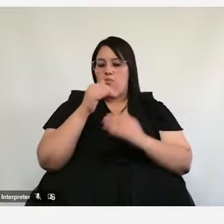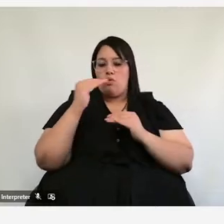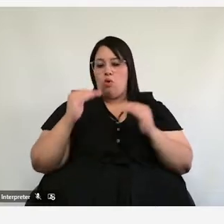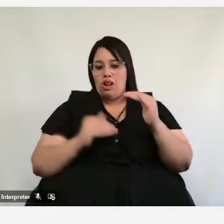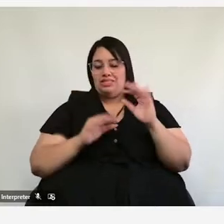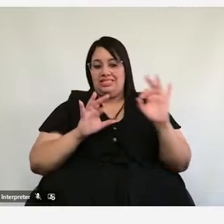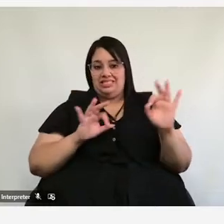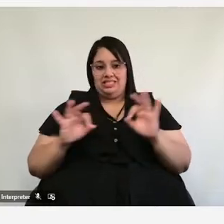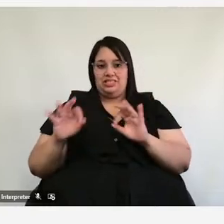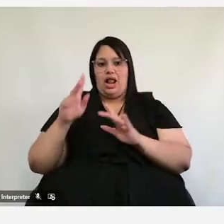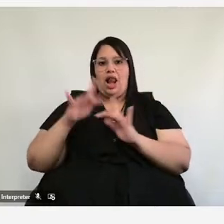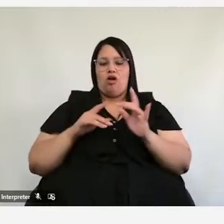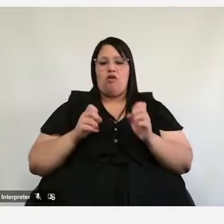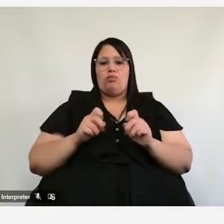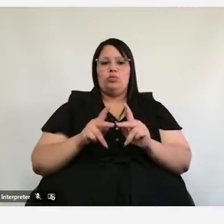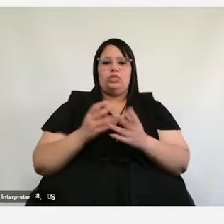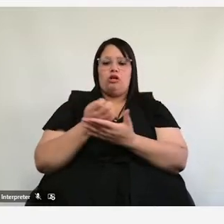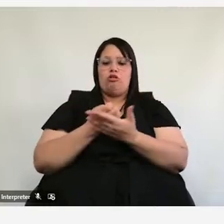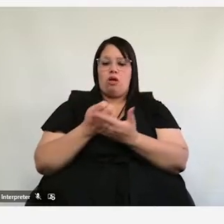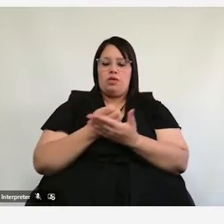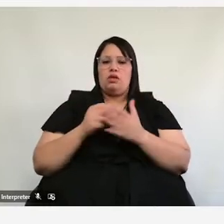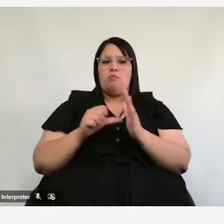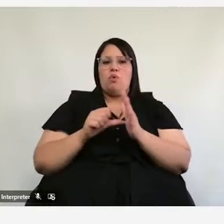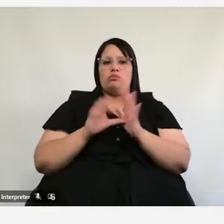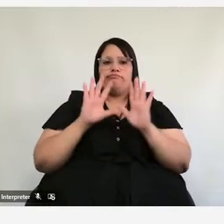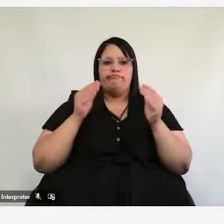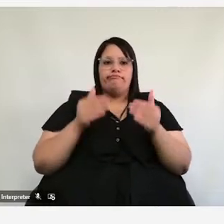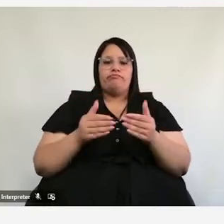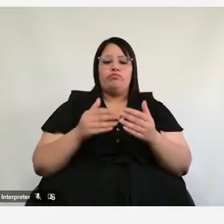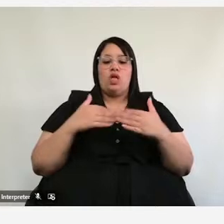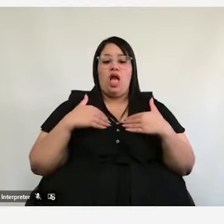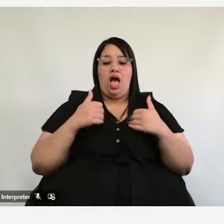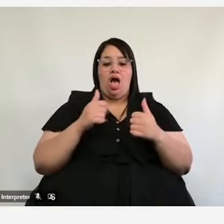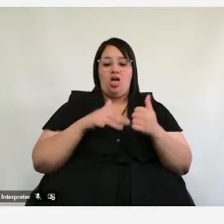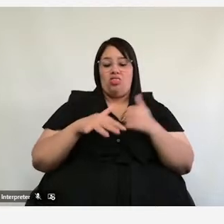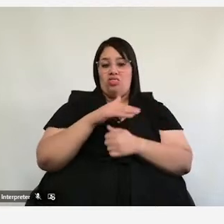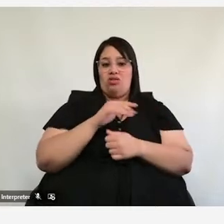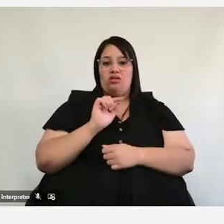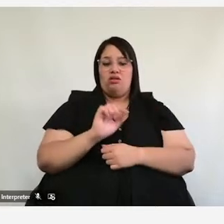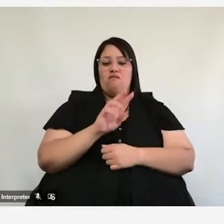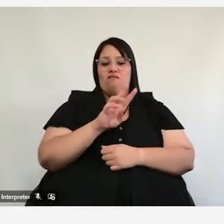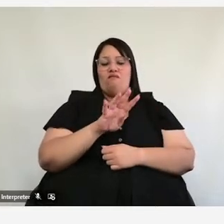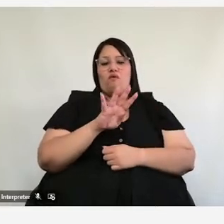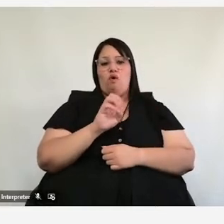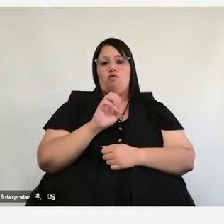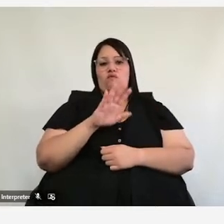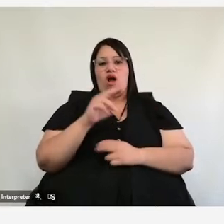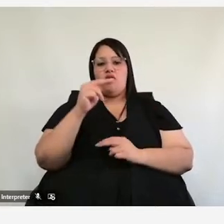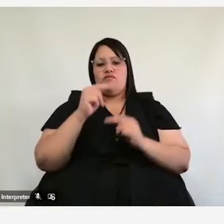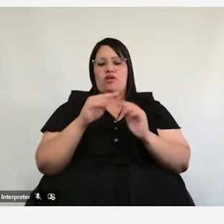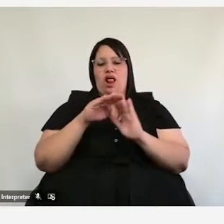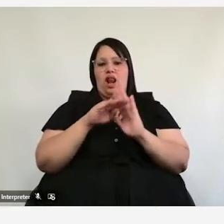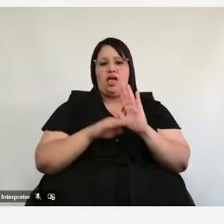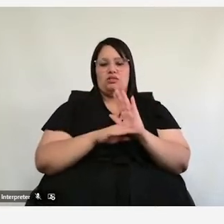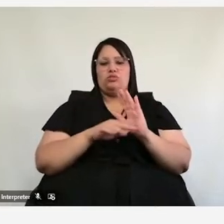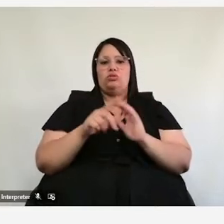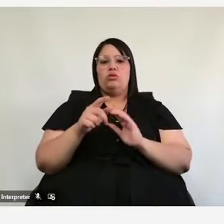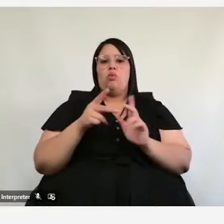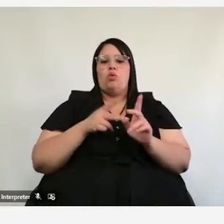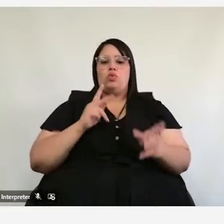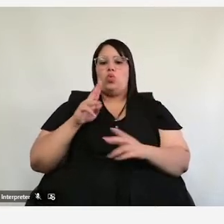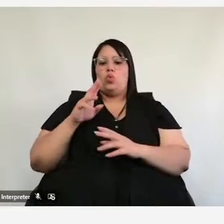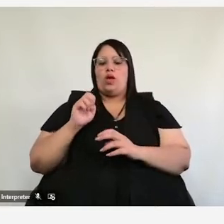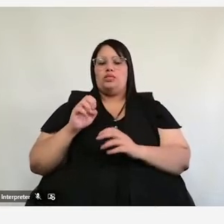opportunities is essential. On the health front, the Department of Health faces a 405 million rand shortfall following the withdrawal of USAID